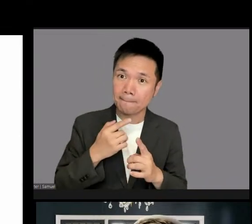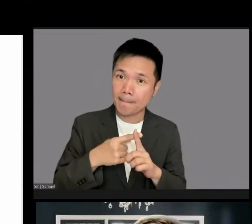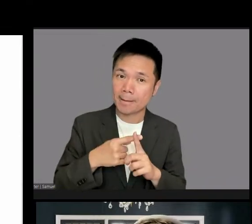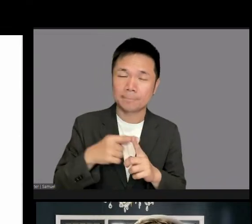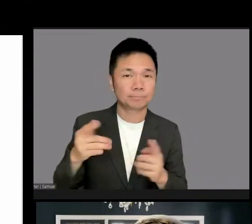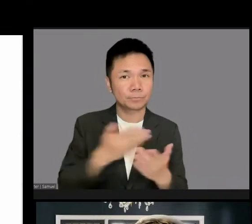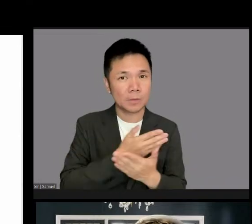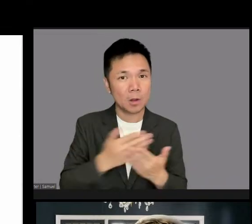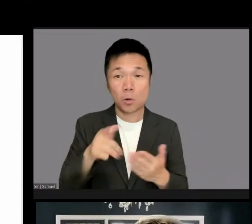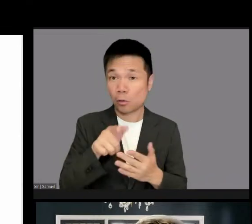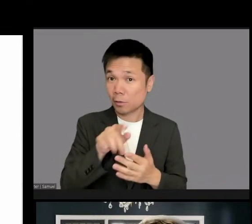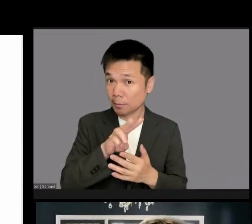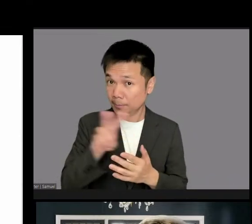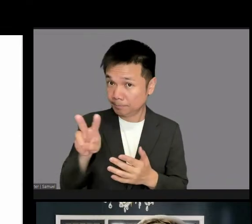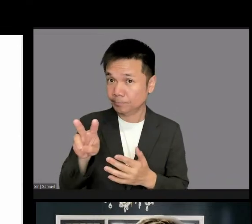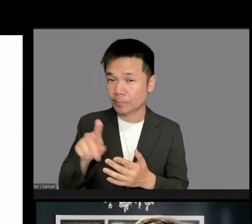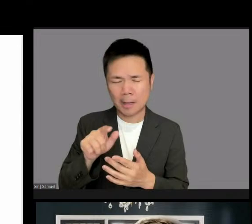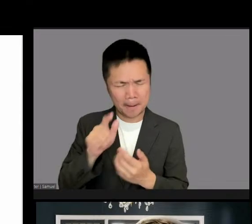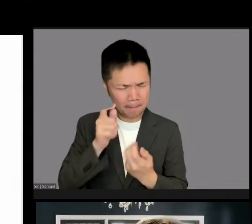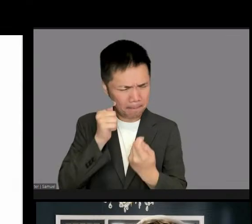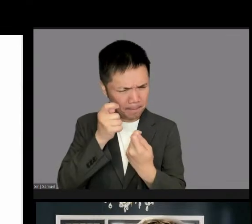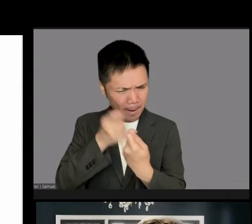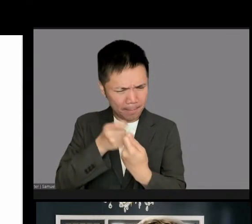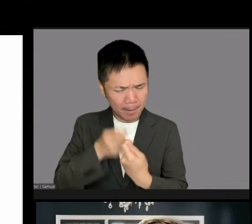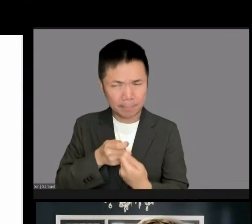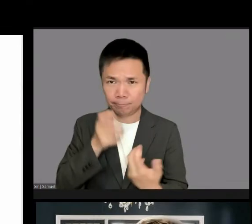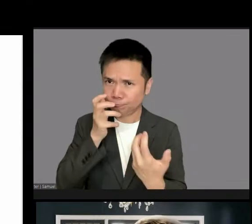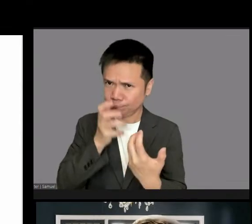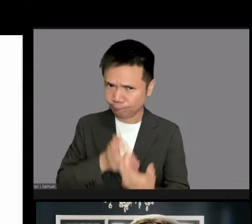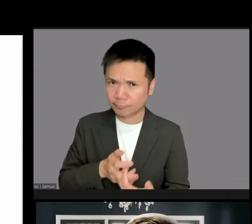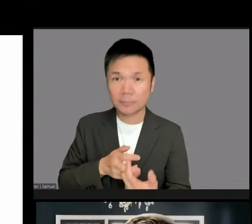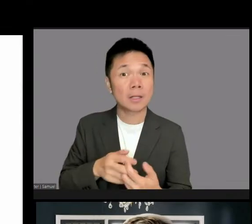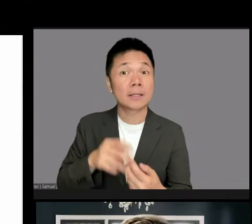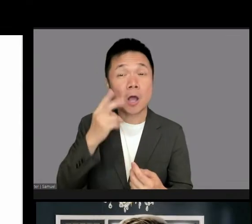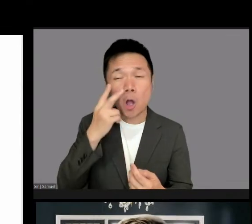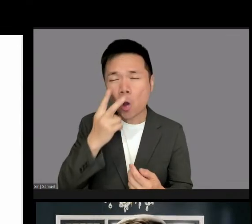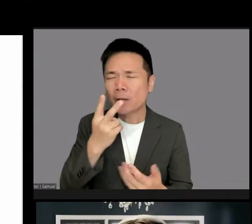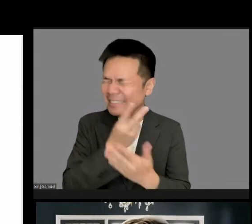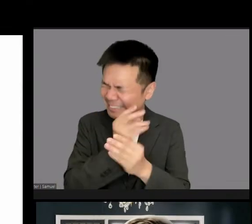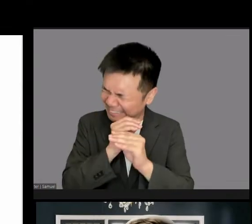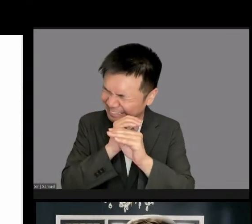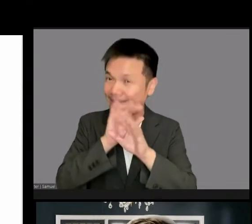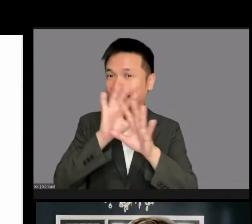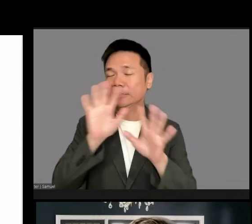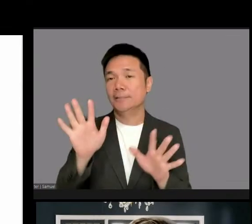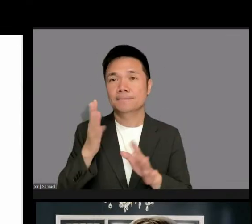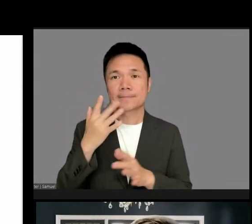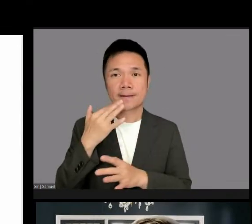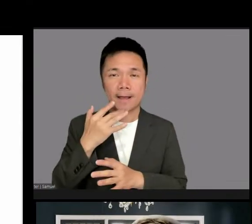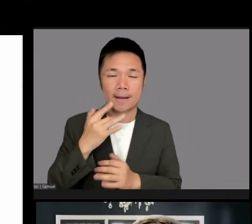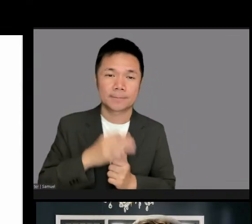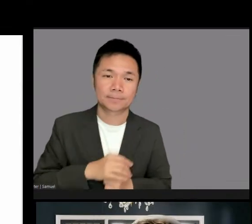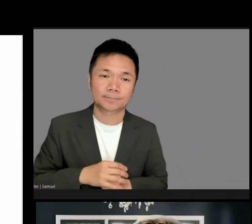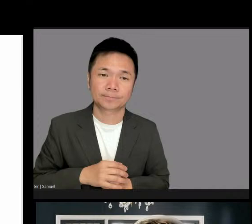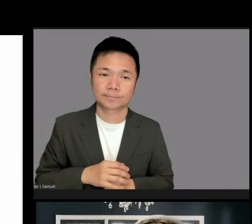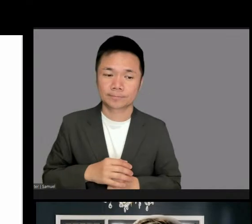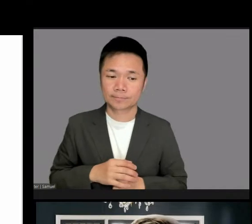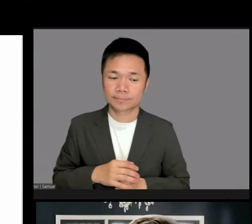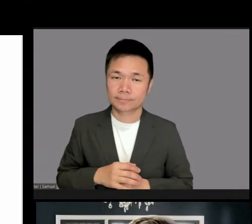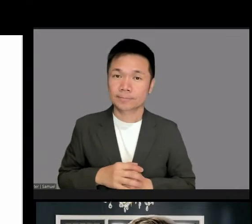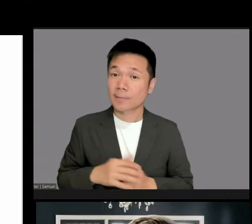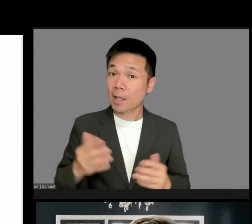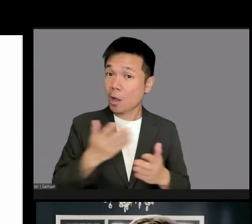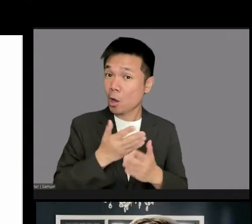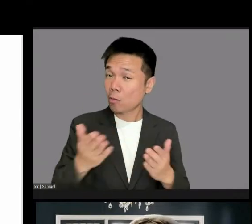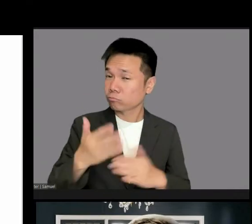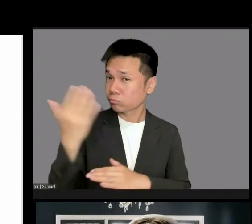on your website is distinguishable from one color to the next. And then secondly, also, that as other presenters